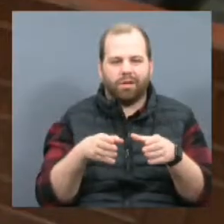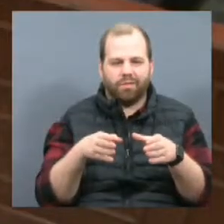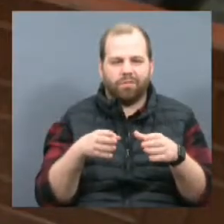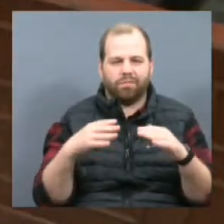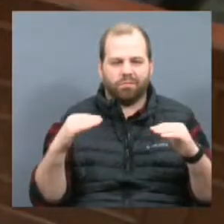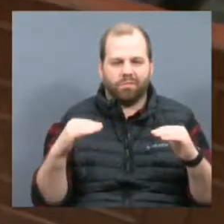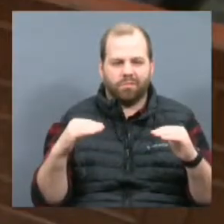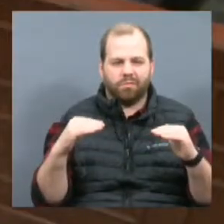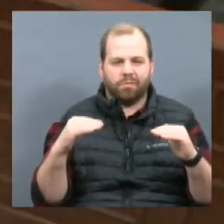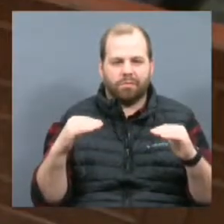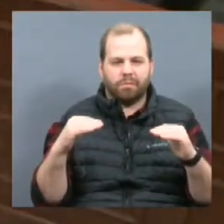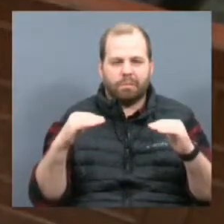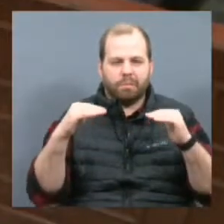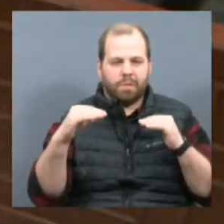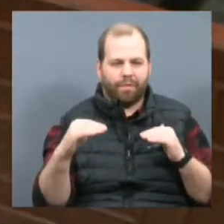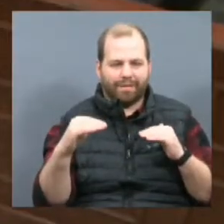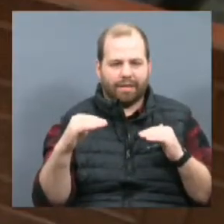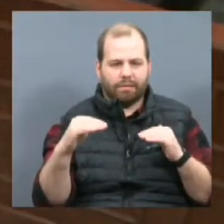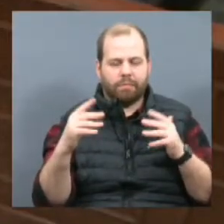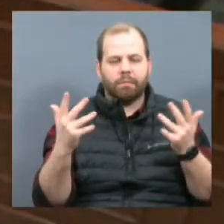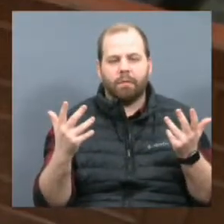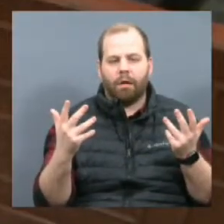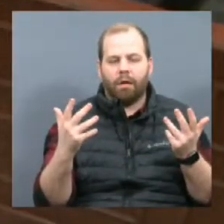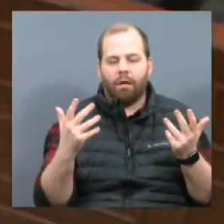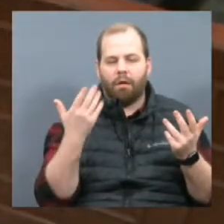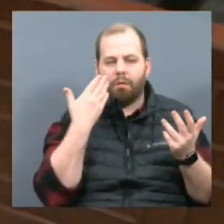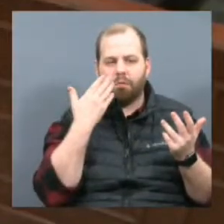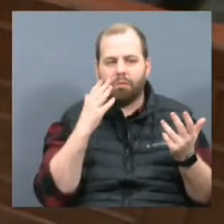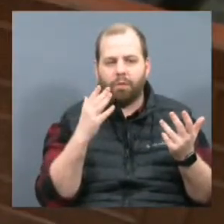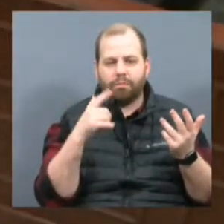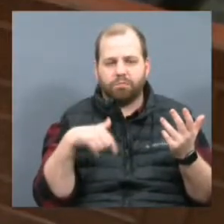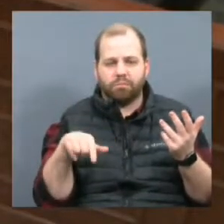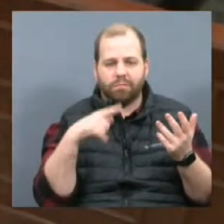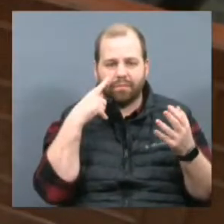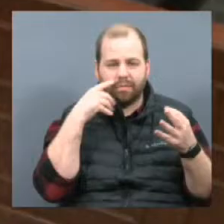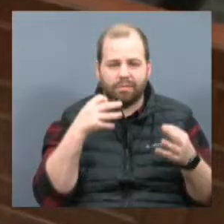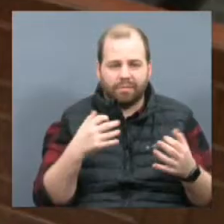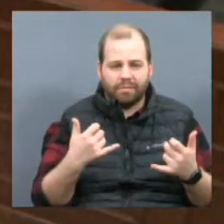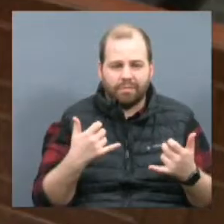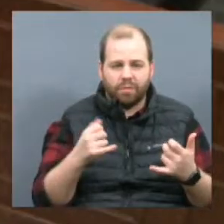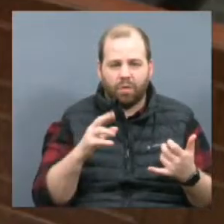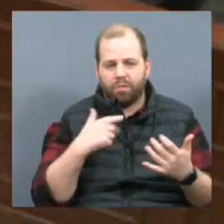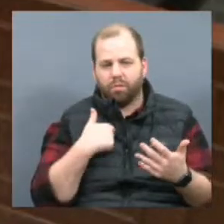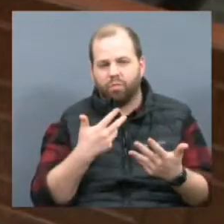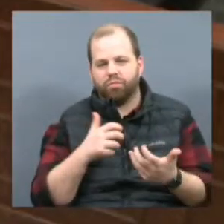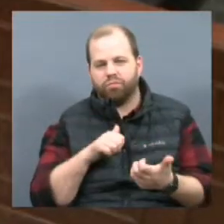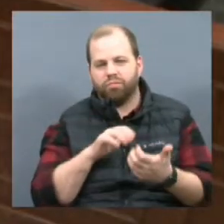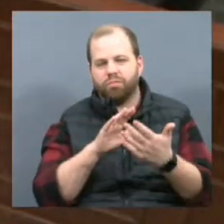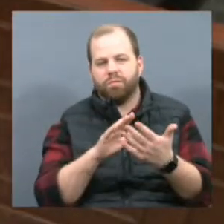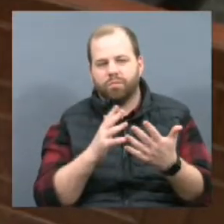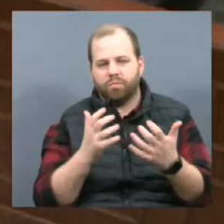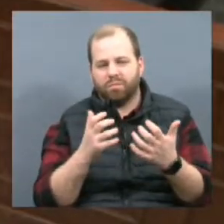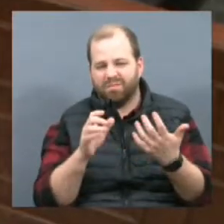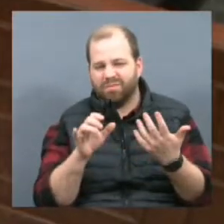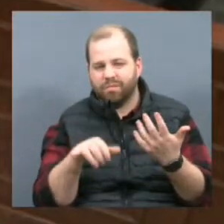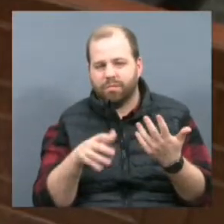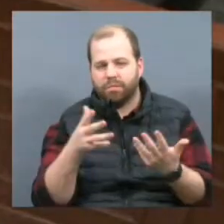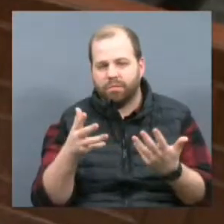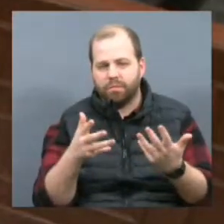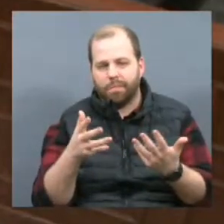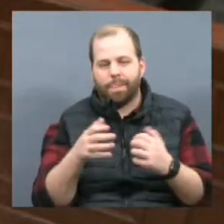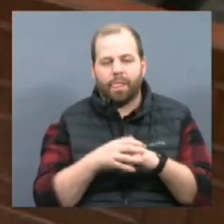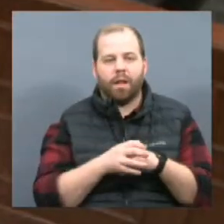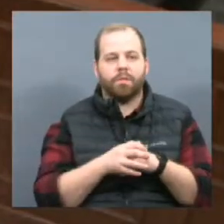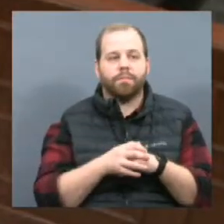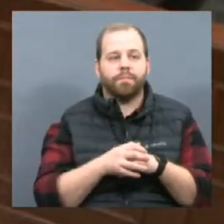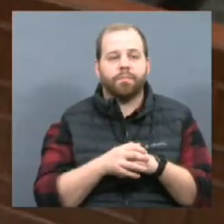can come to a conclusion here in this body, but I do want to address that. Is that? Well,